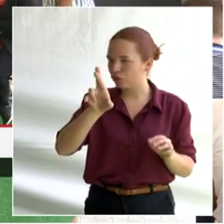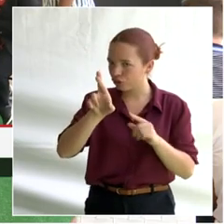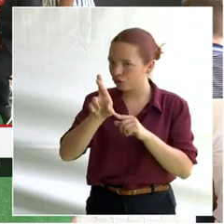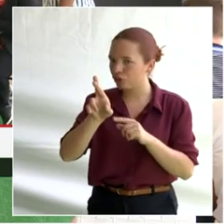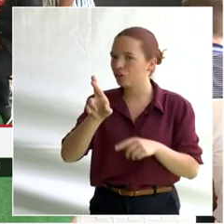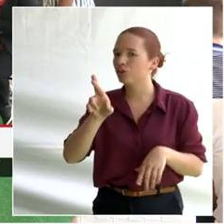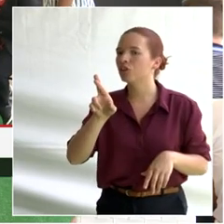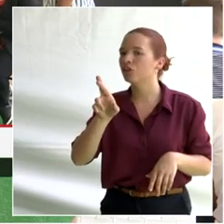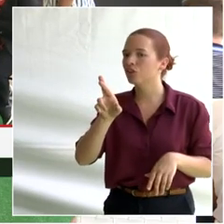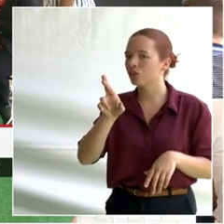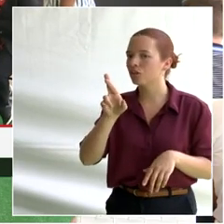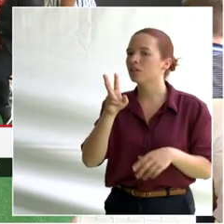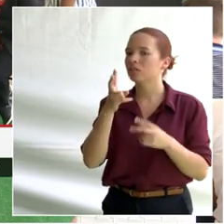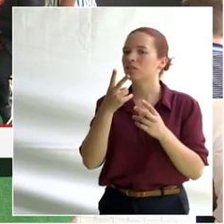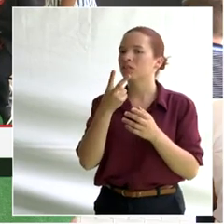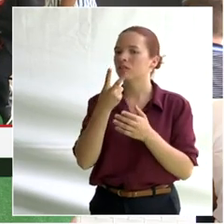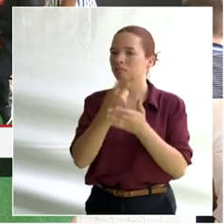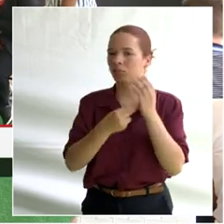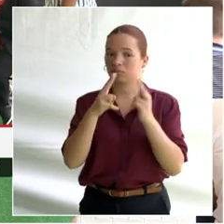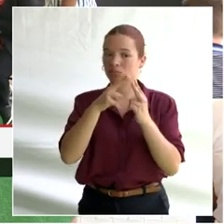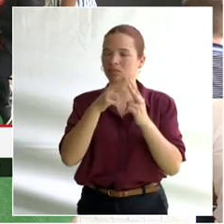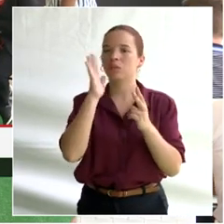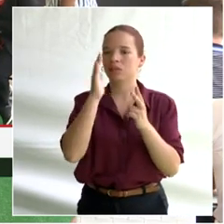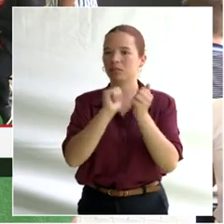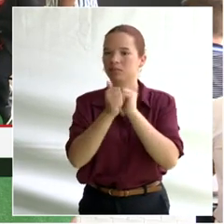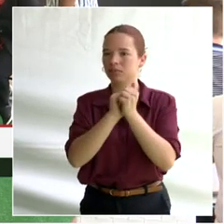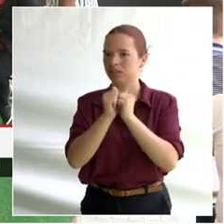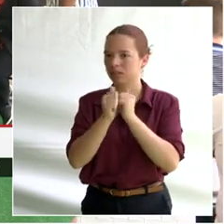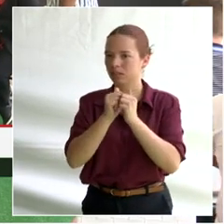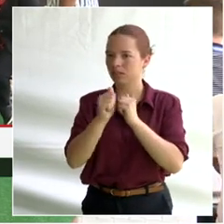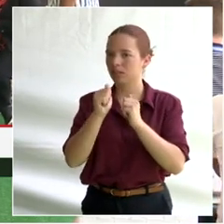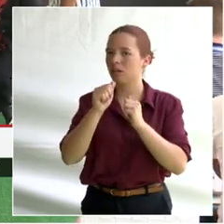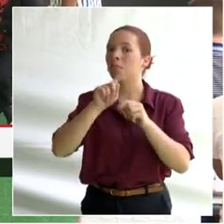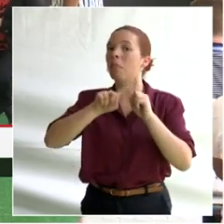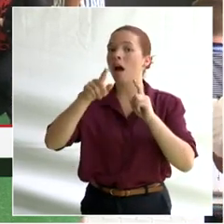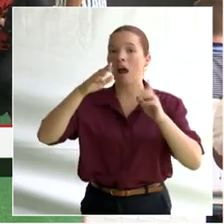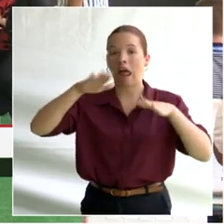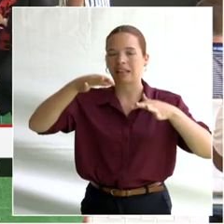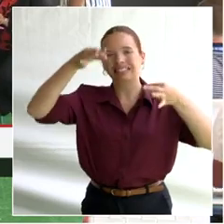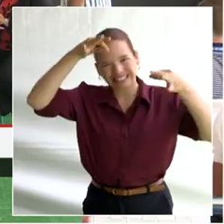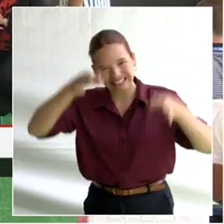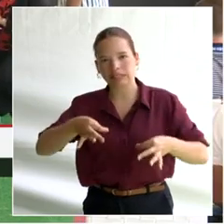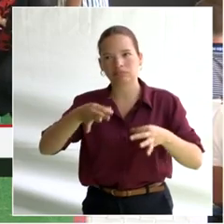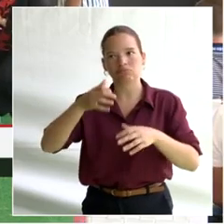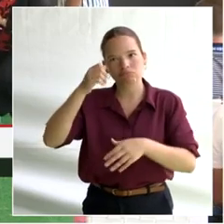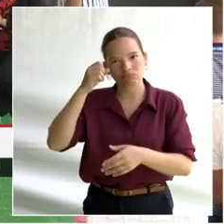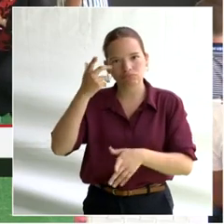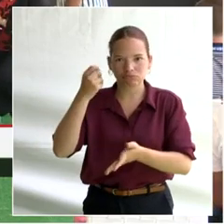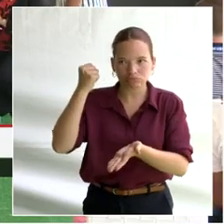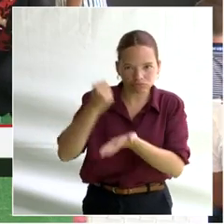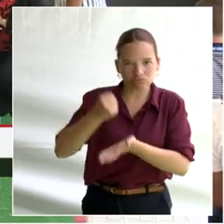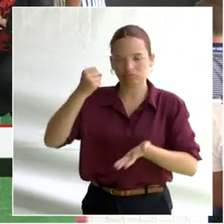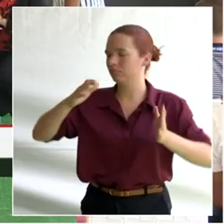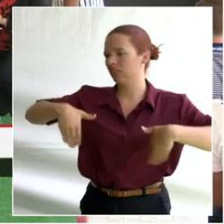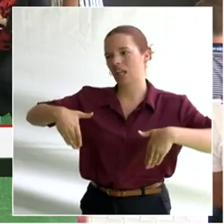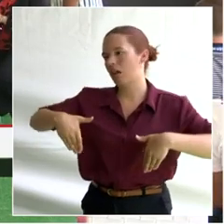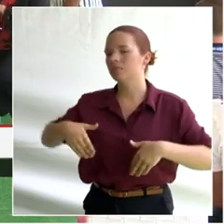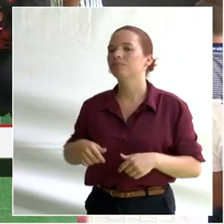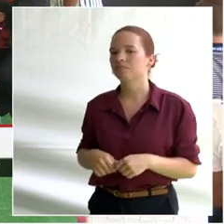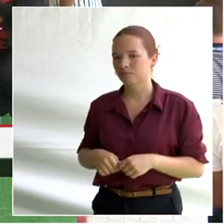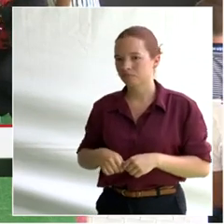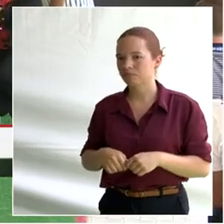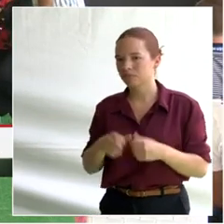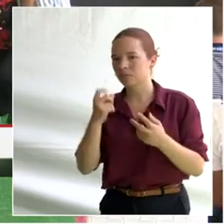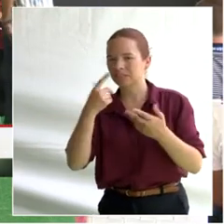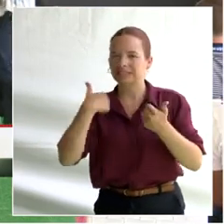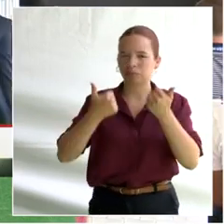team, that's a tough ticket to get. We're expecting massive sold-out crowds tomorrow for qualies that start at 10 a.m. All right, thank you